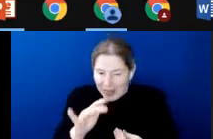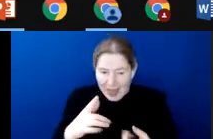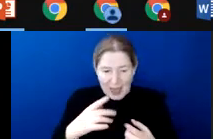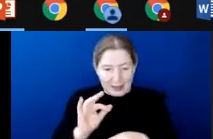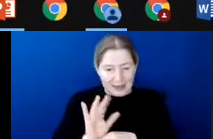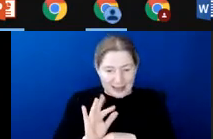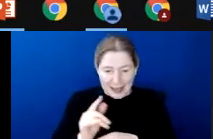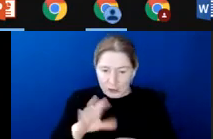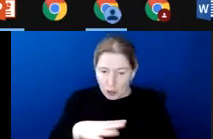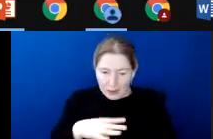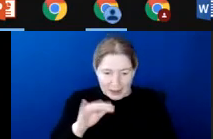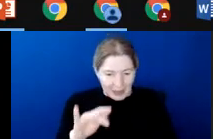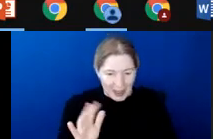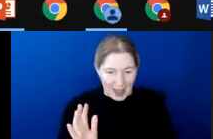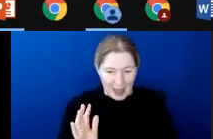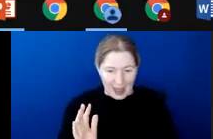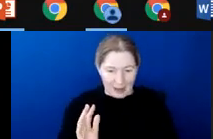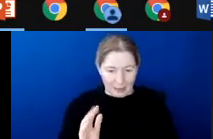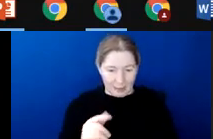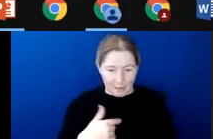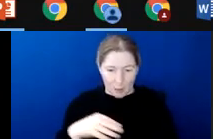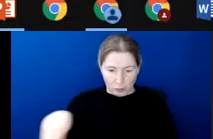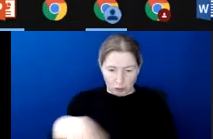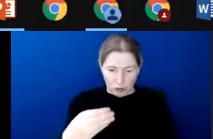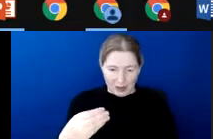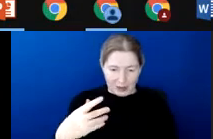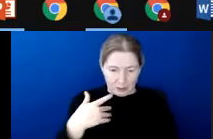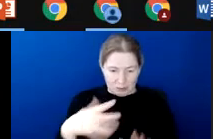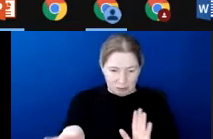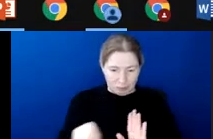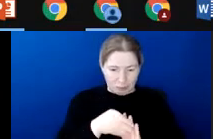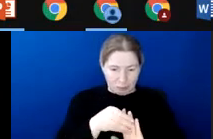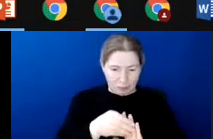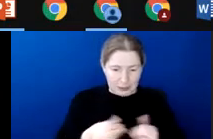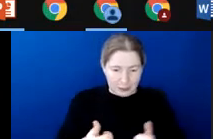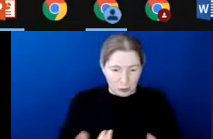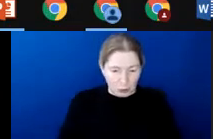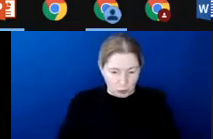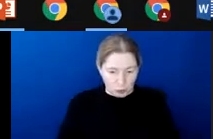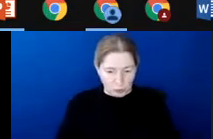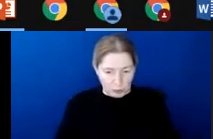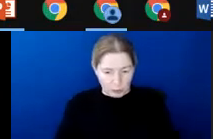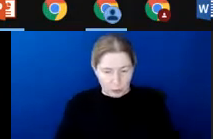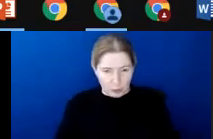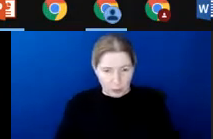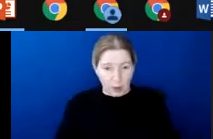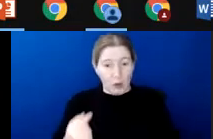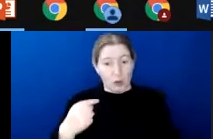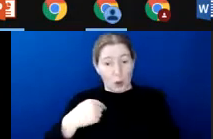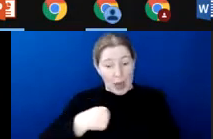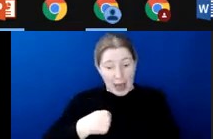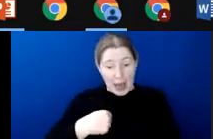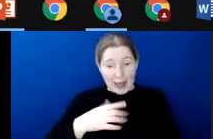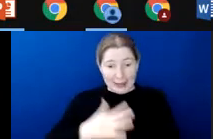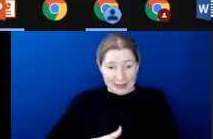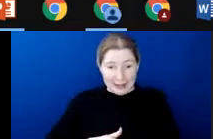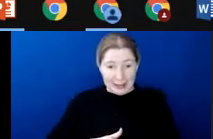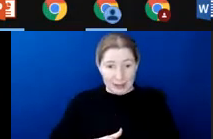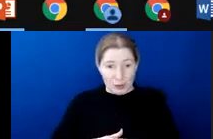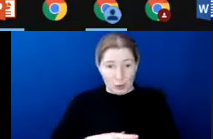is set in from the transaction. So in this case, I would simply just need to pick up